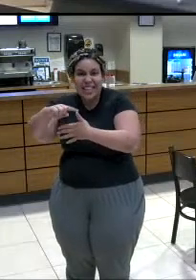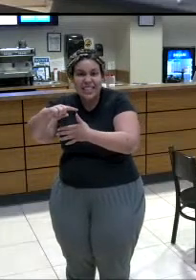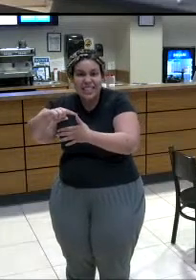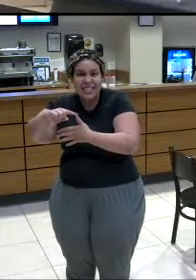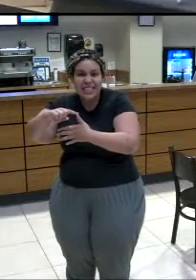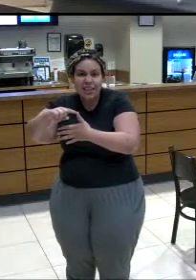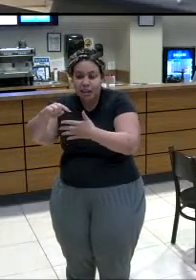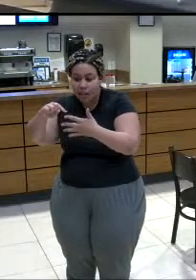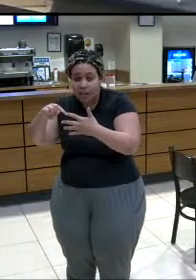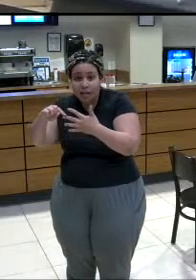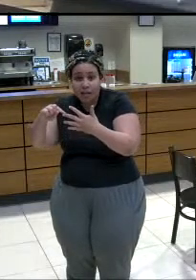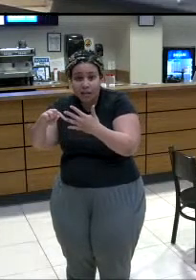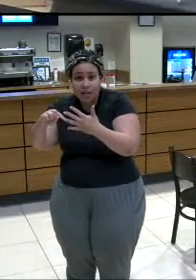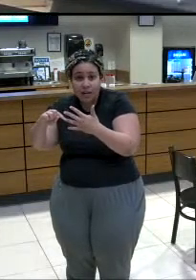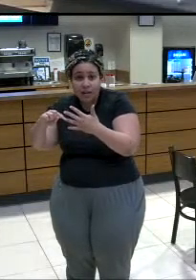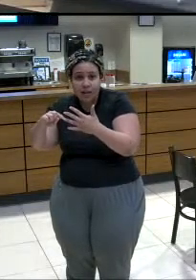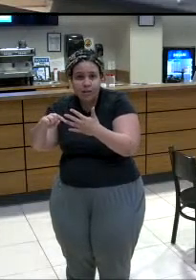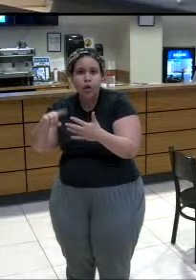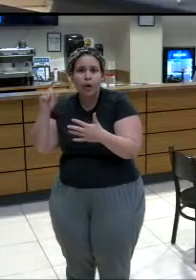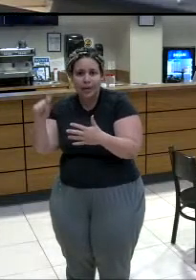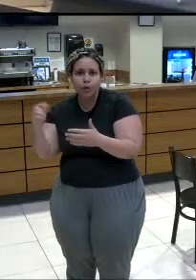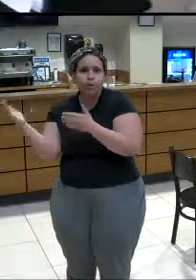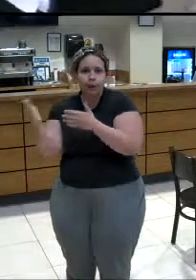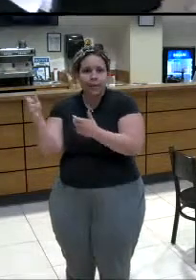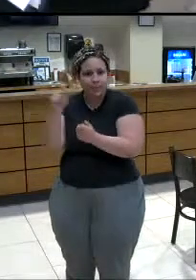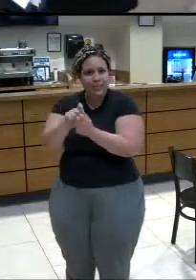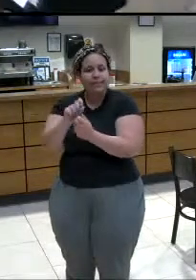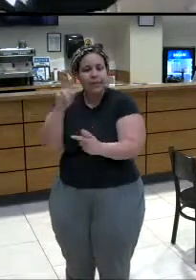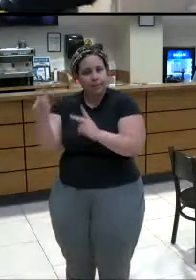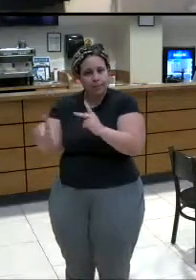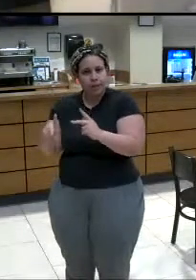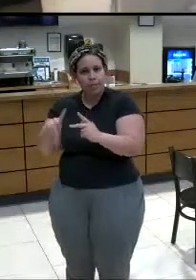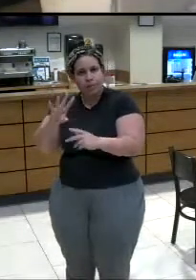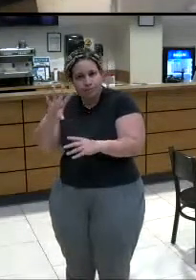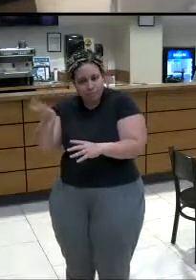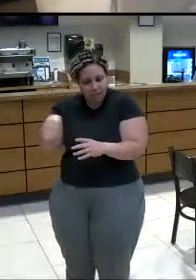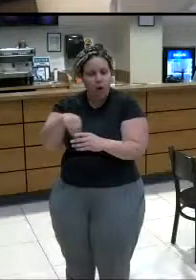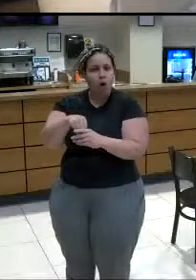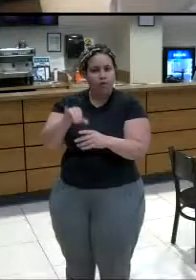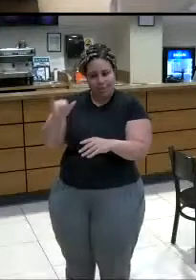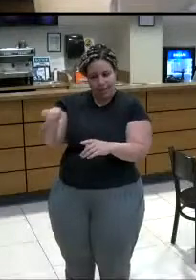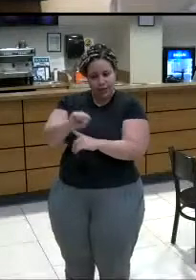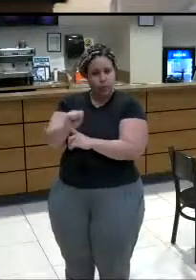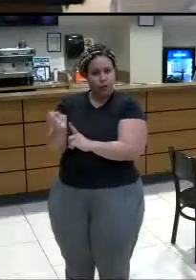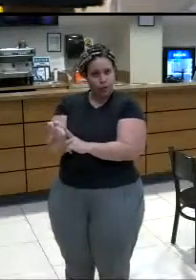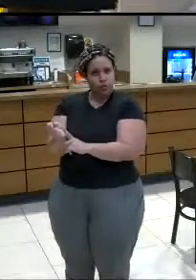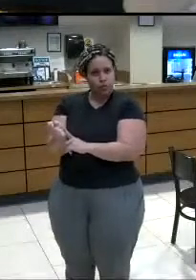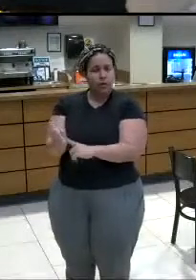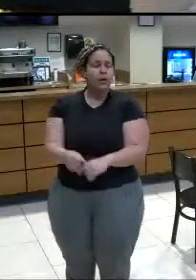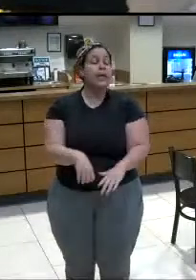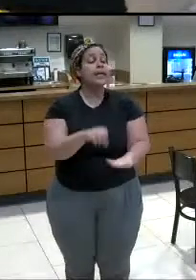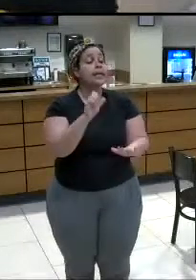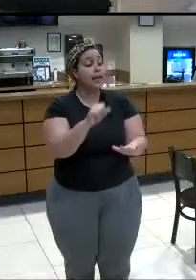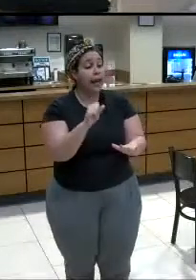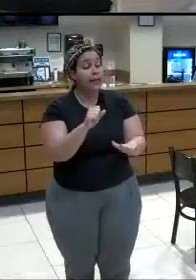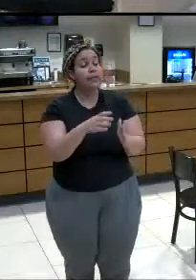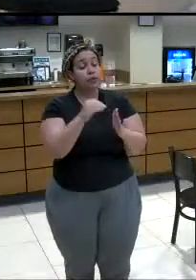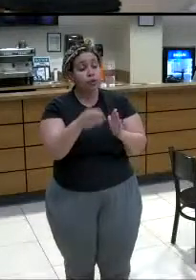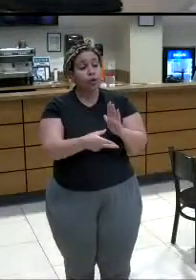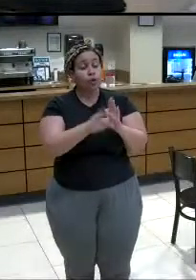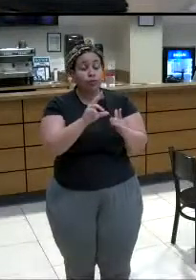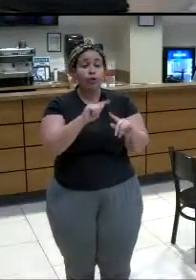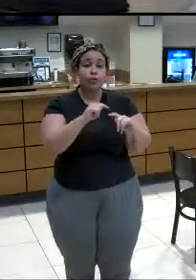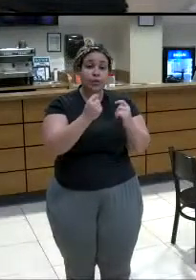bring everybody in, or who we need to bring in. So yes, the student review team that I referenced,